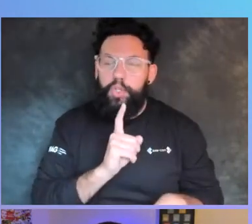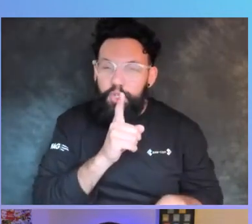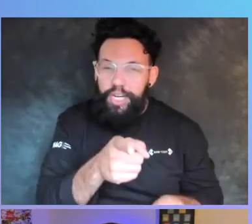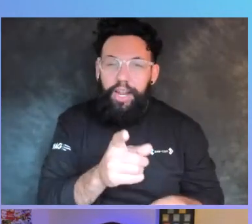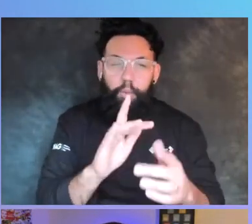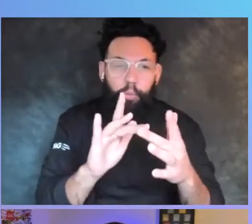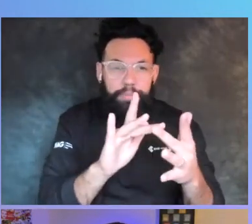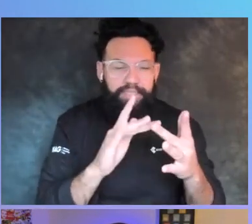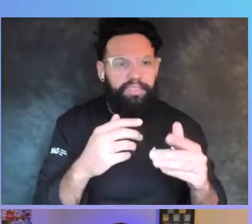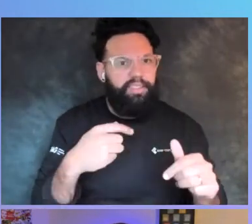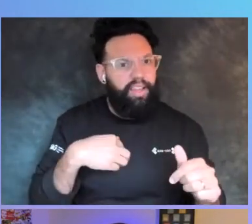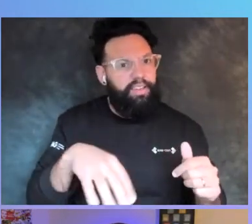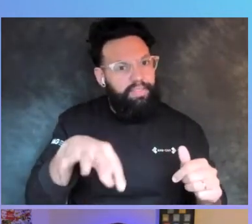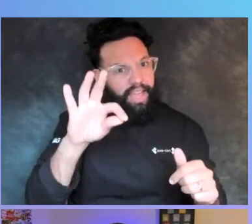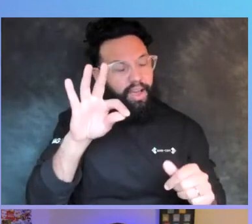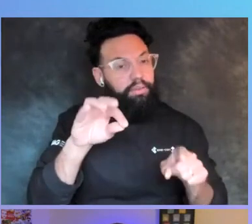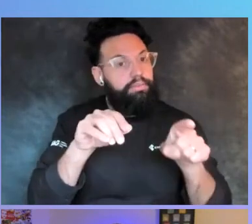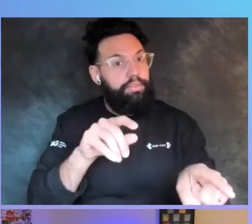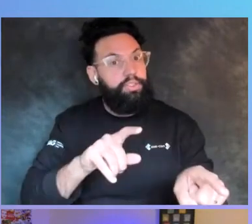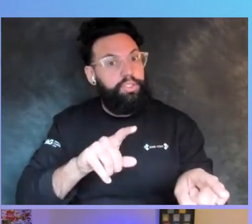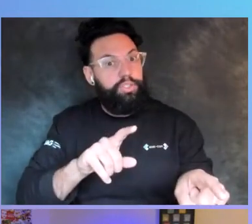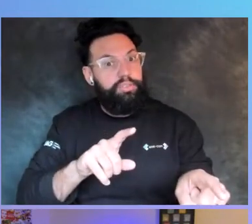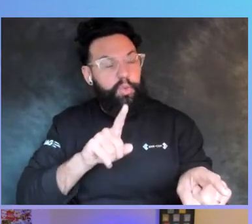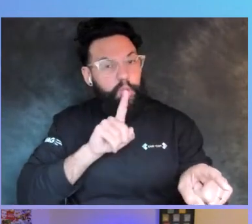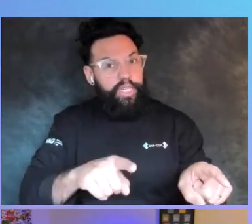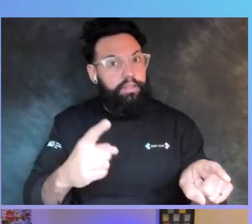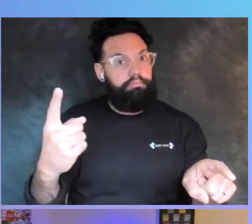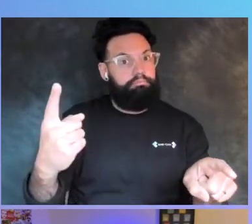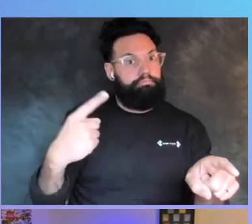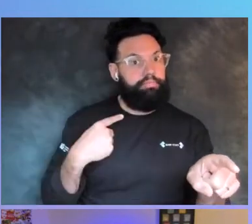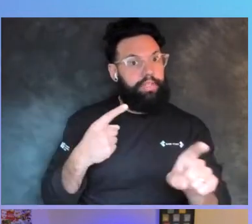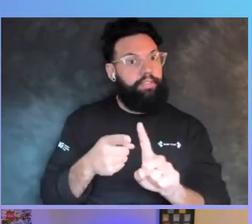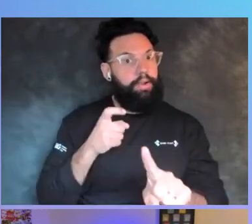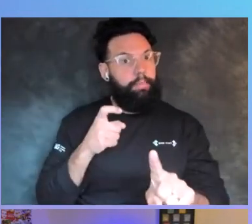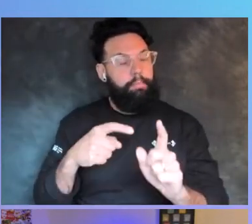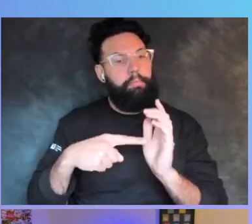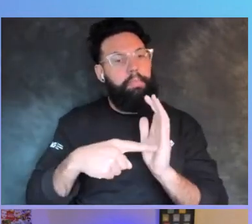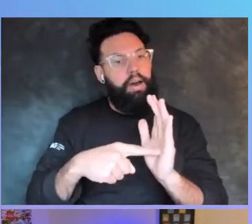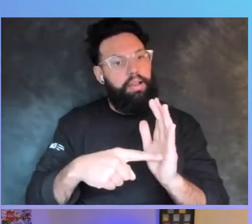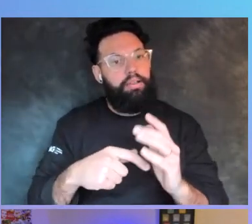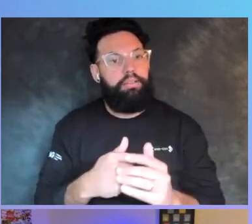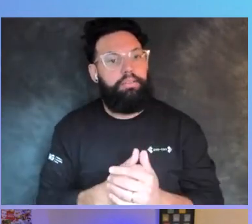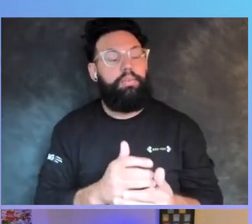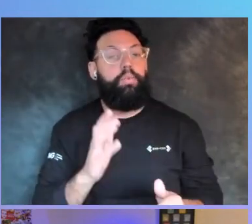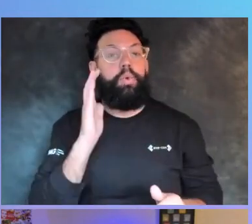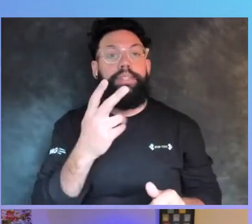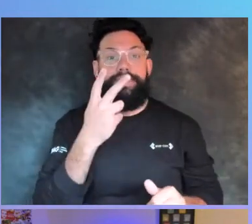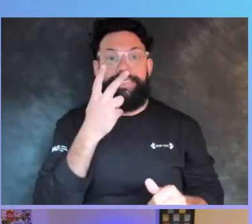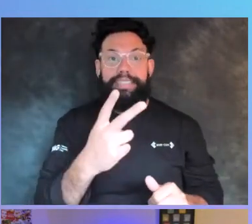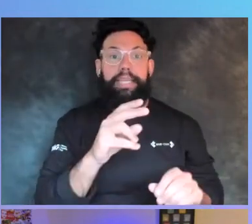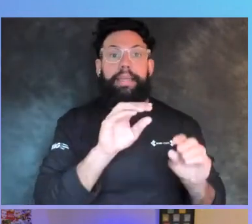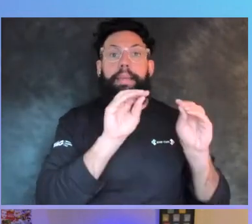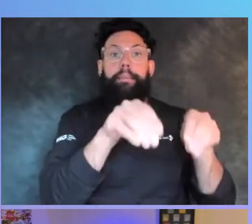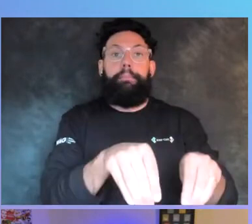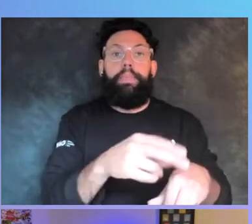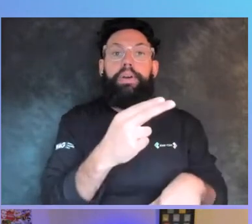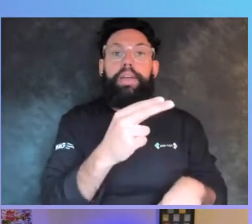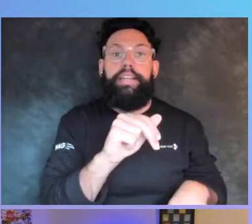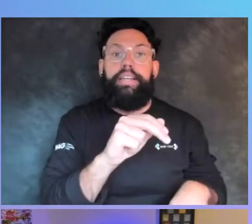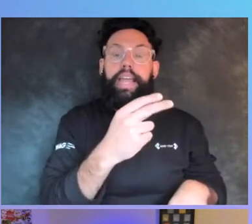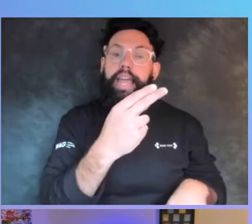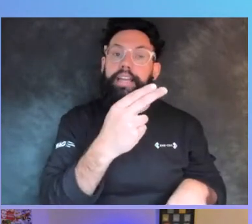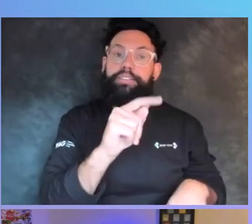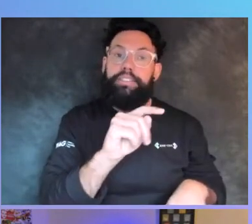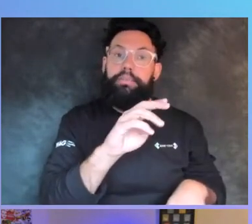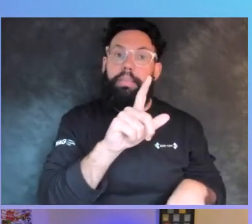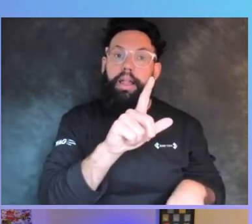these are the literal responses from our model. In this demo, you're going to see input HTML and the process that the AI model is taking